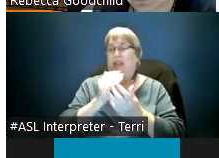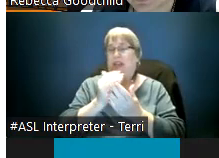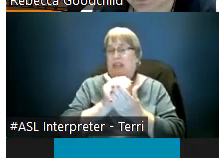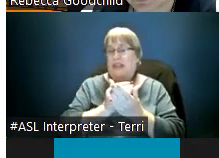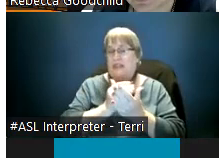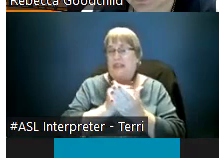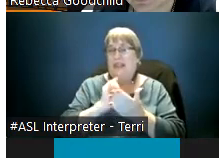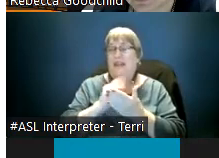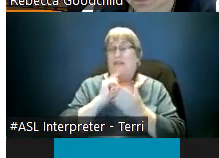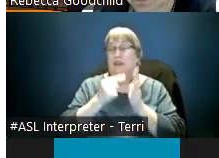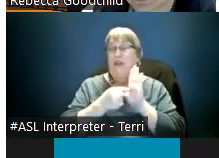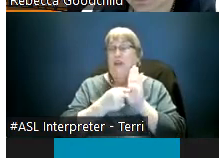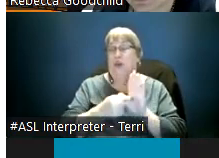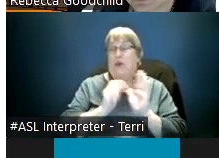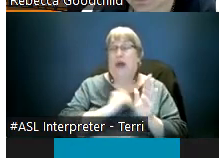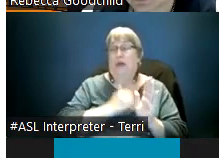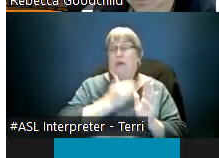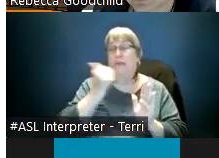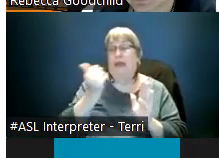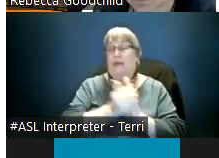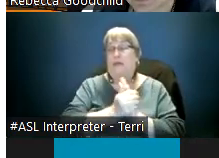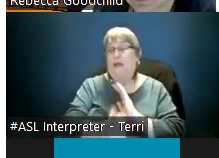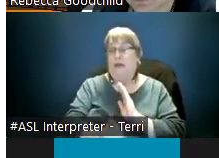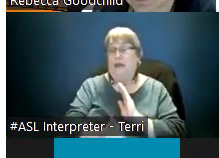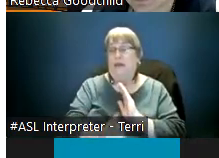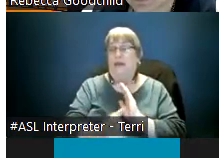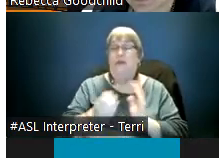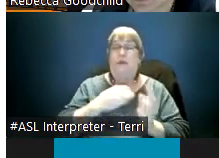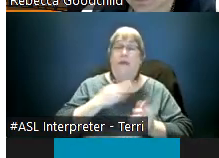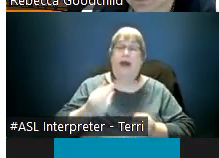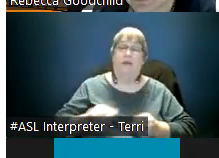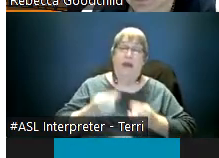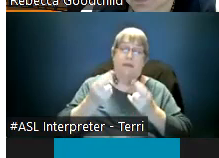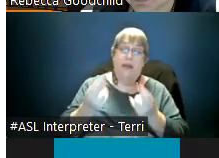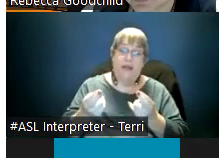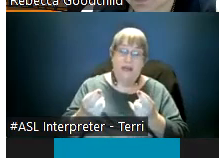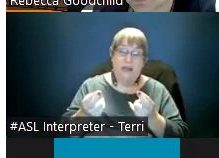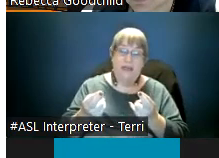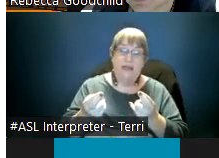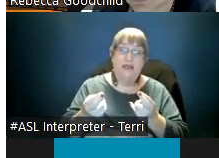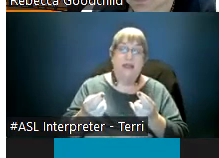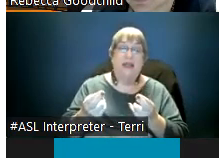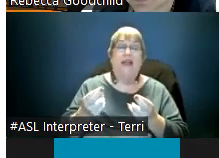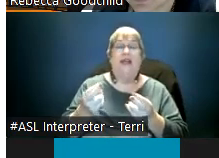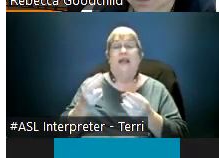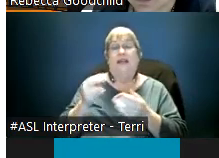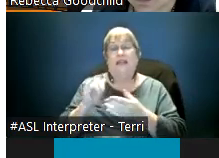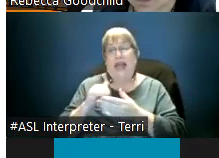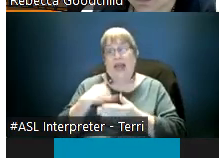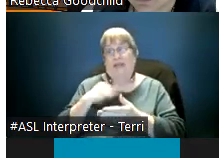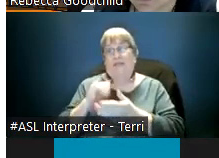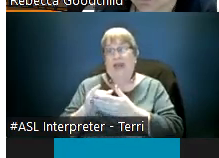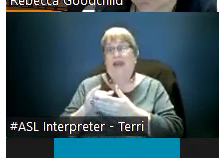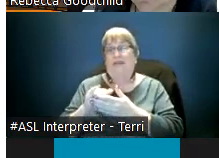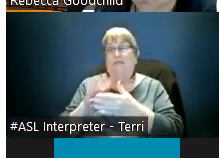off our best qualities. My recommendation is to schedule your workstation reviews around